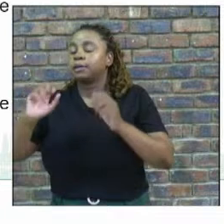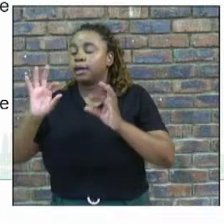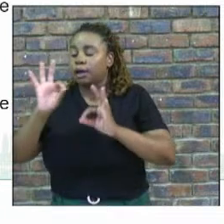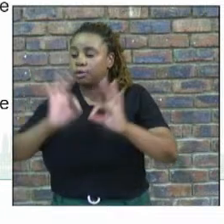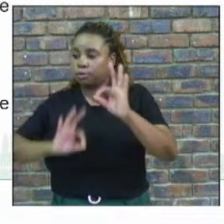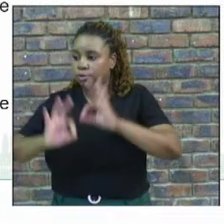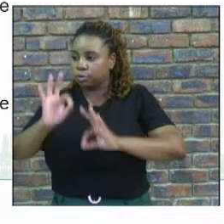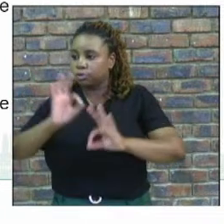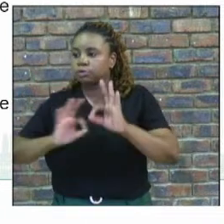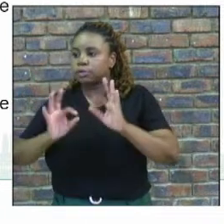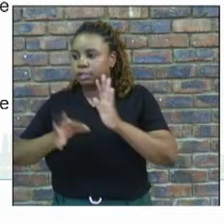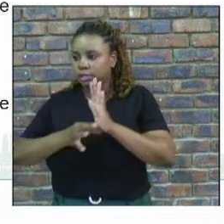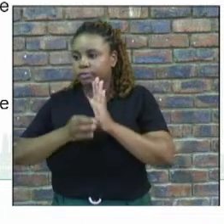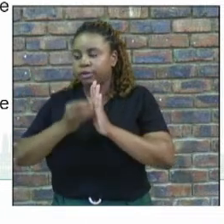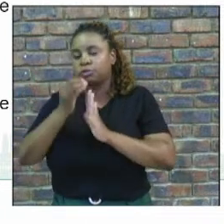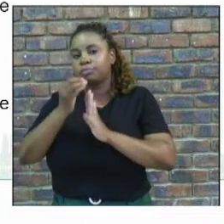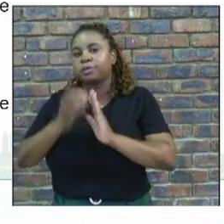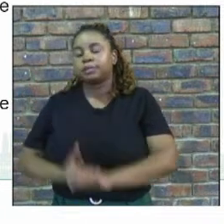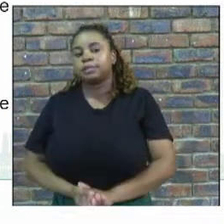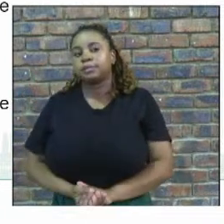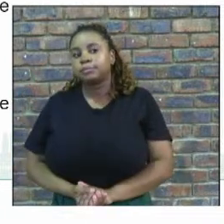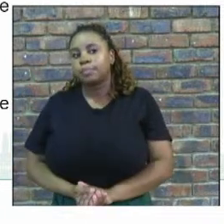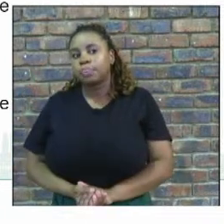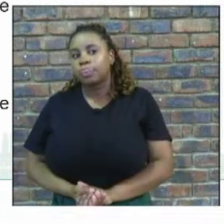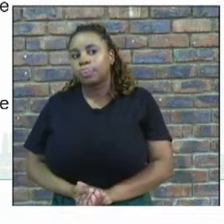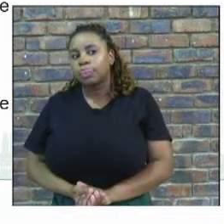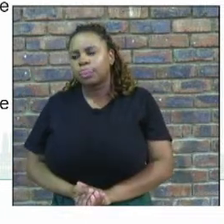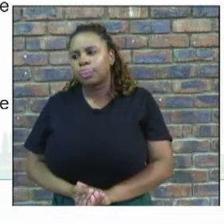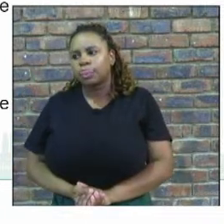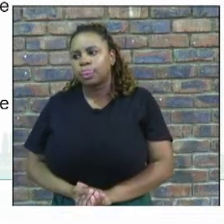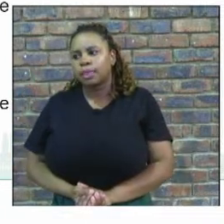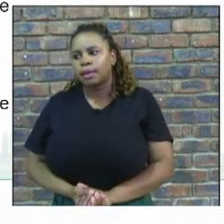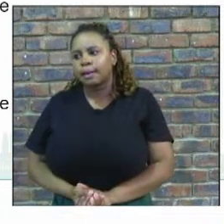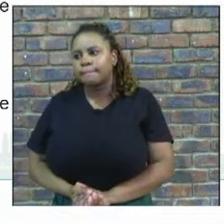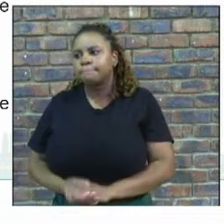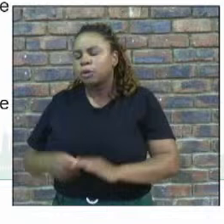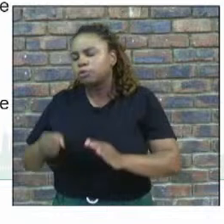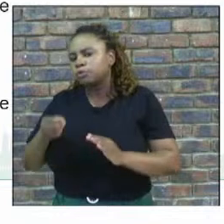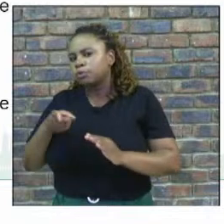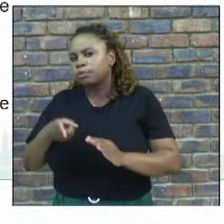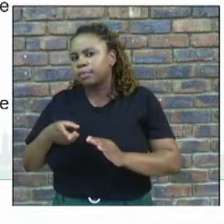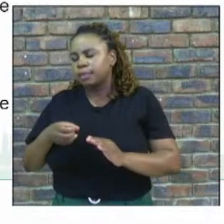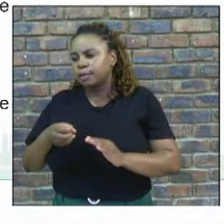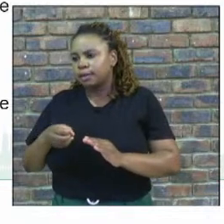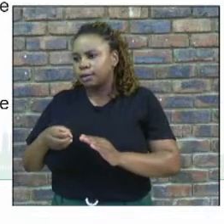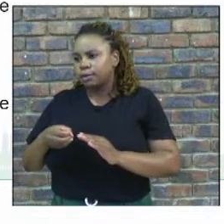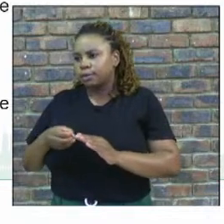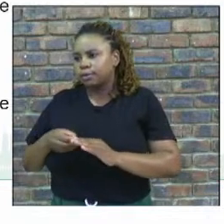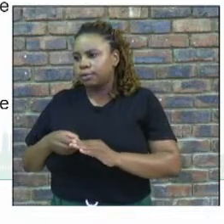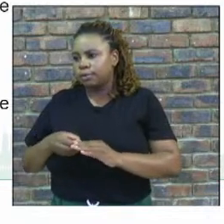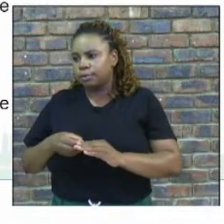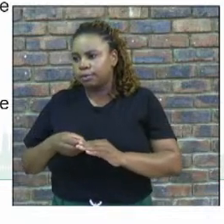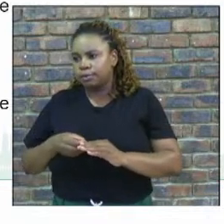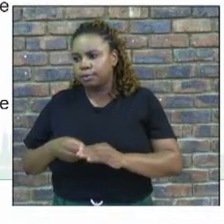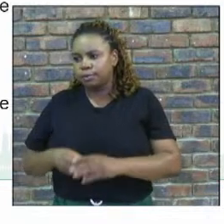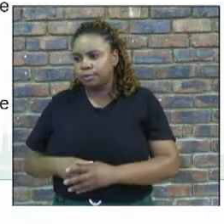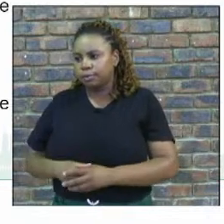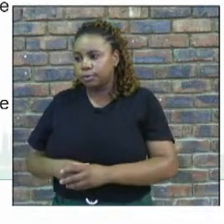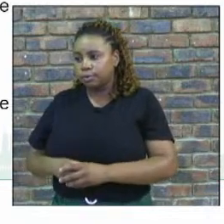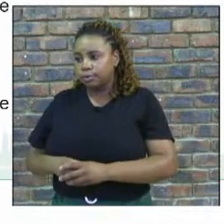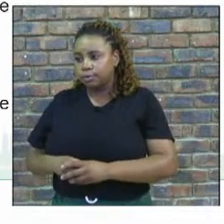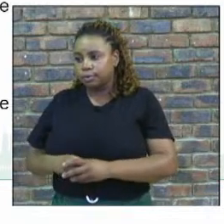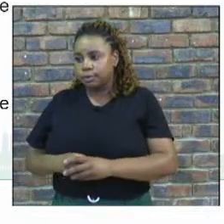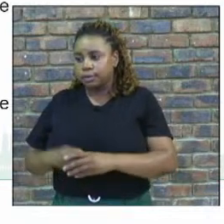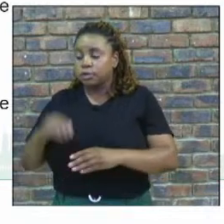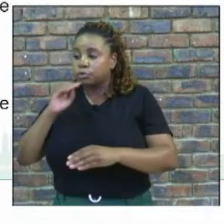here, we have provided for what we call transitional arrangement. So what do we mean?